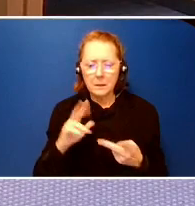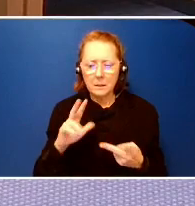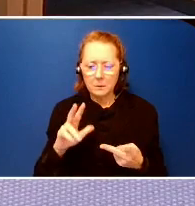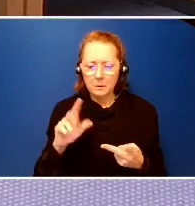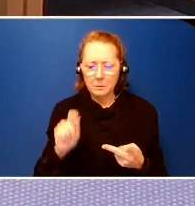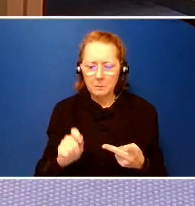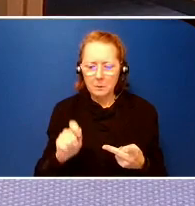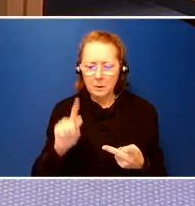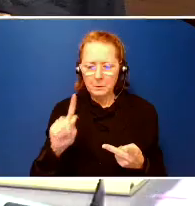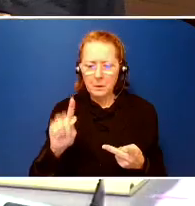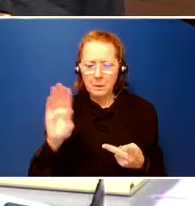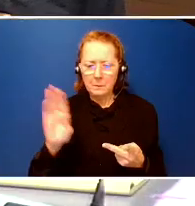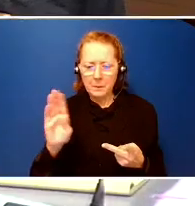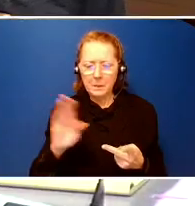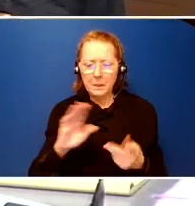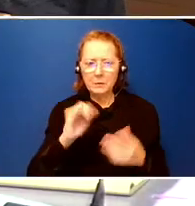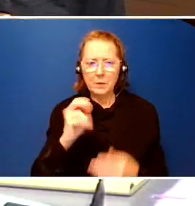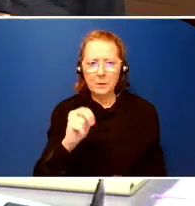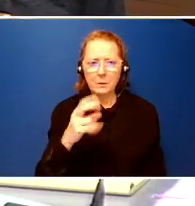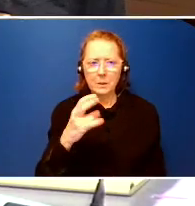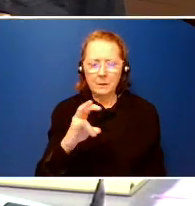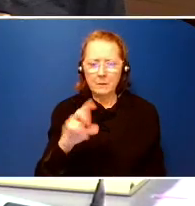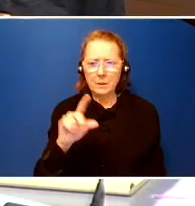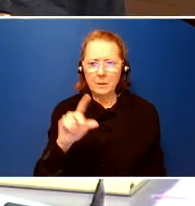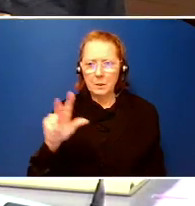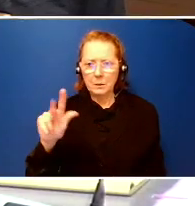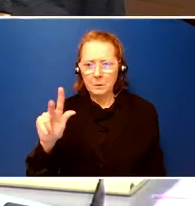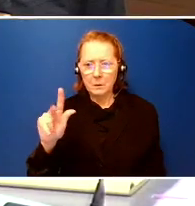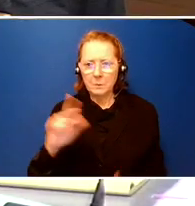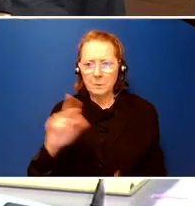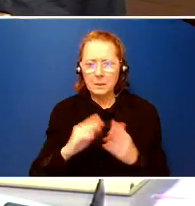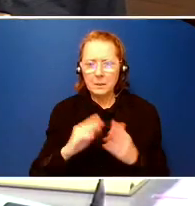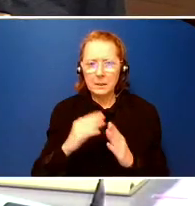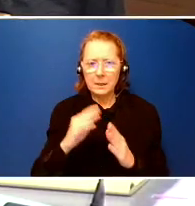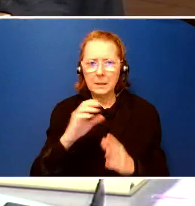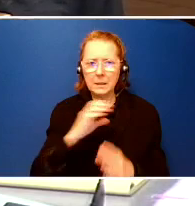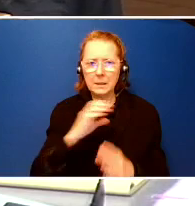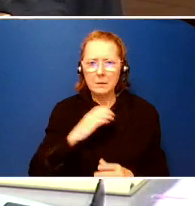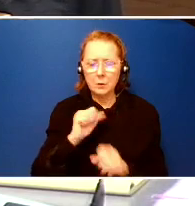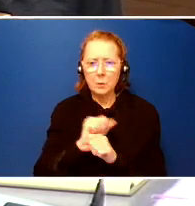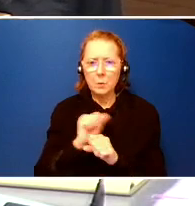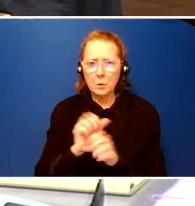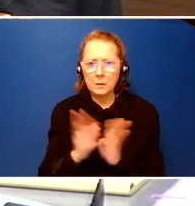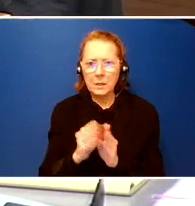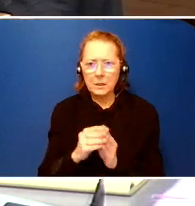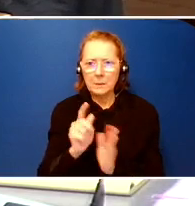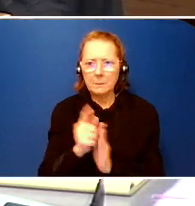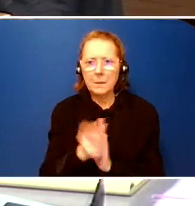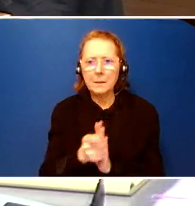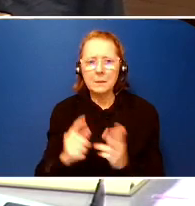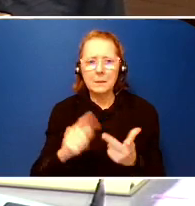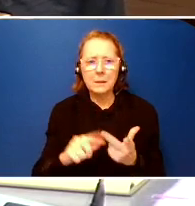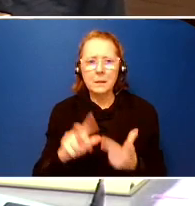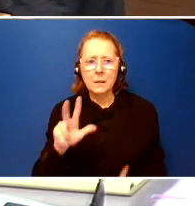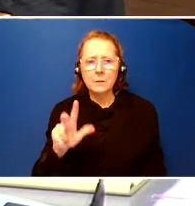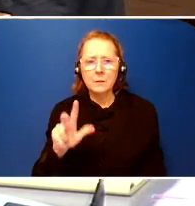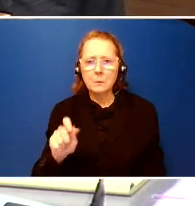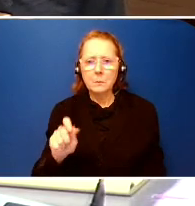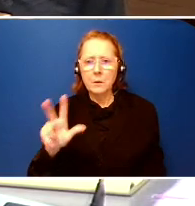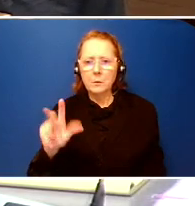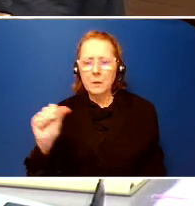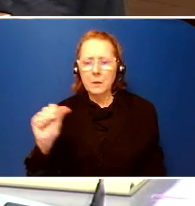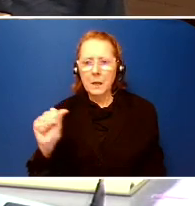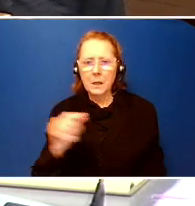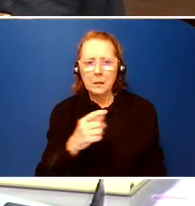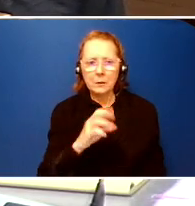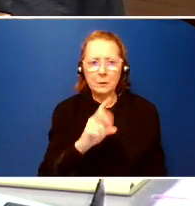3.1B, the January 17th, 2023 City Council work session minutes. Item 3.3A, ground lease with On